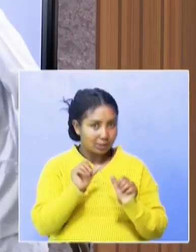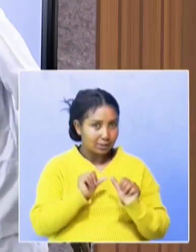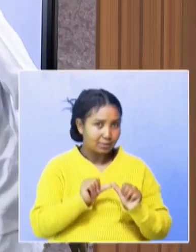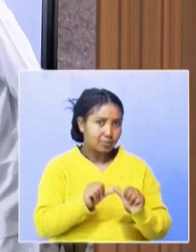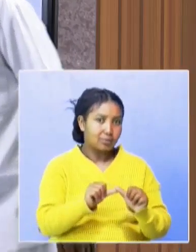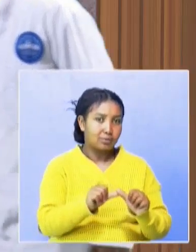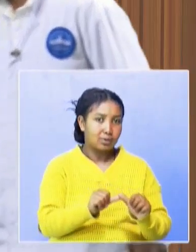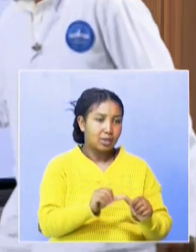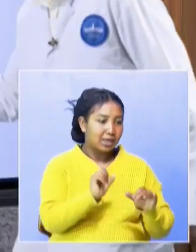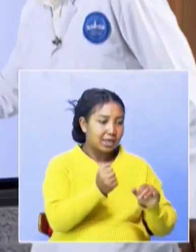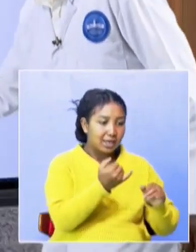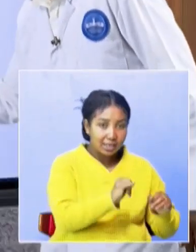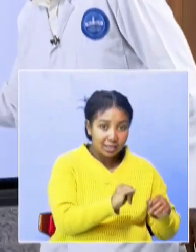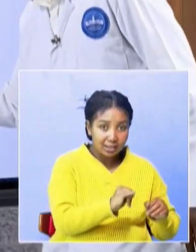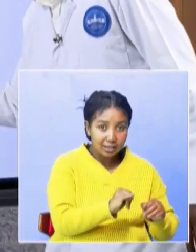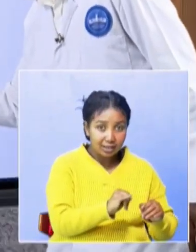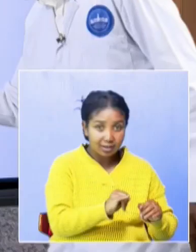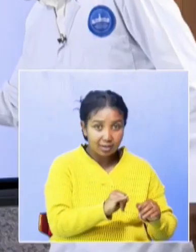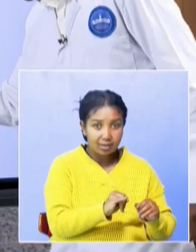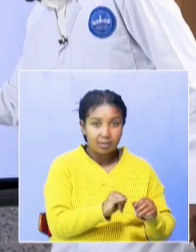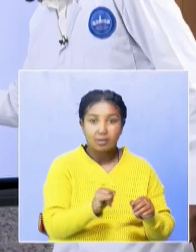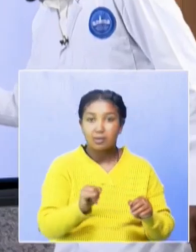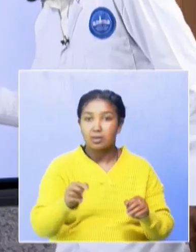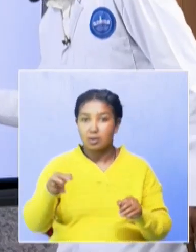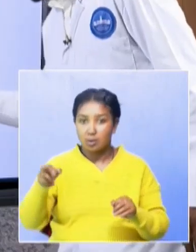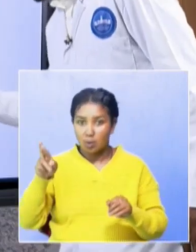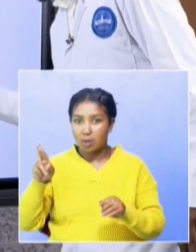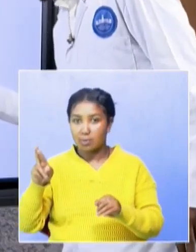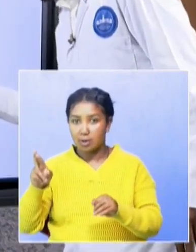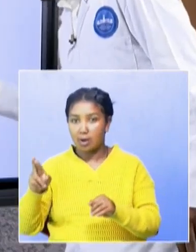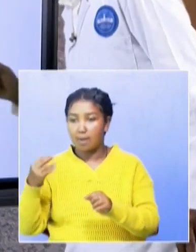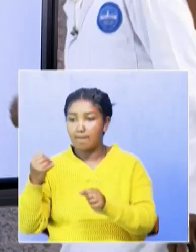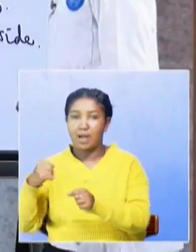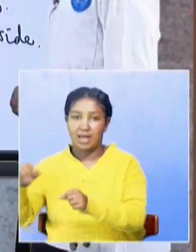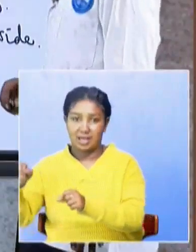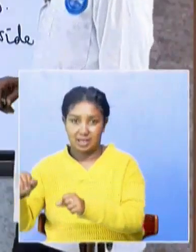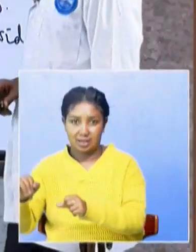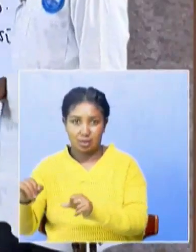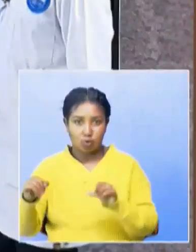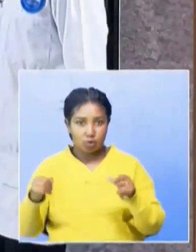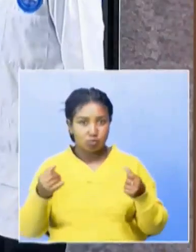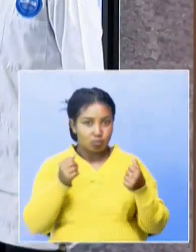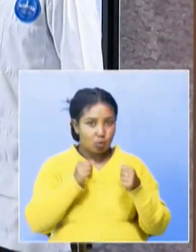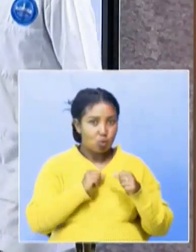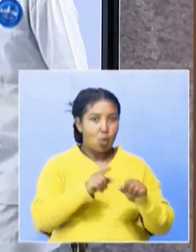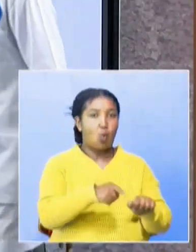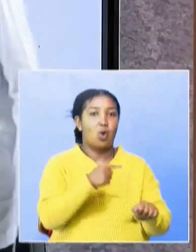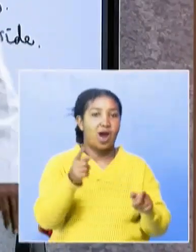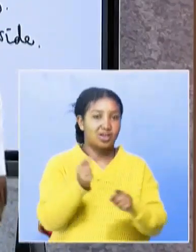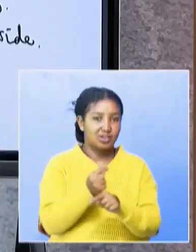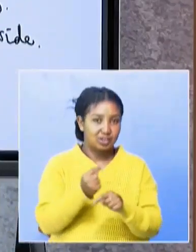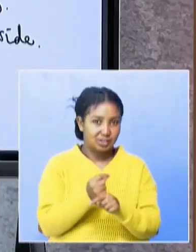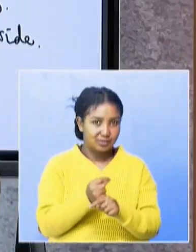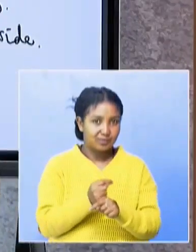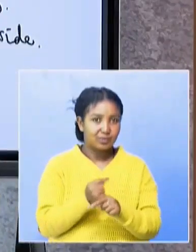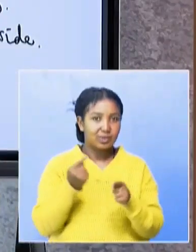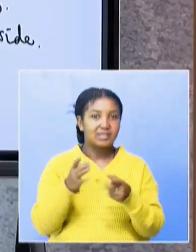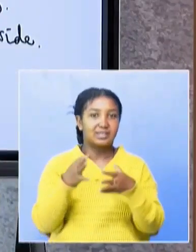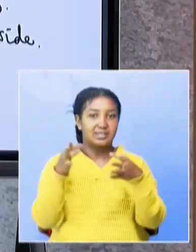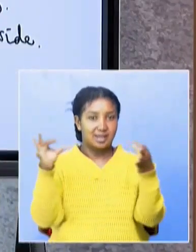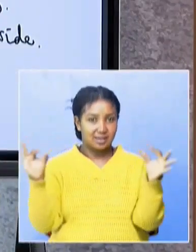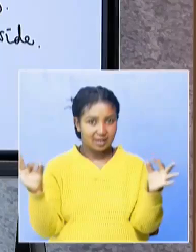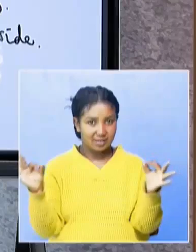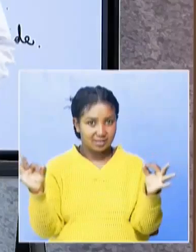ongoing. We're cleaning and we're playing. Look, in this